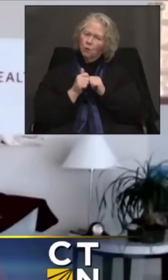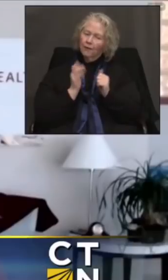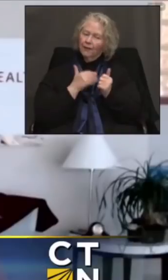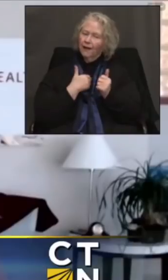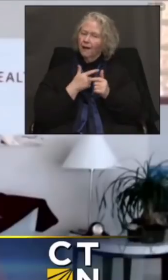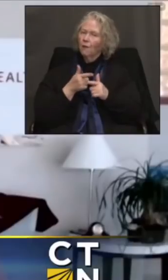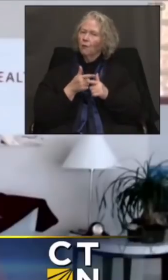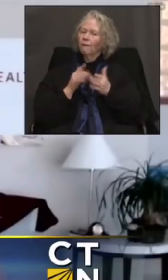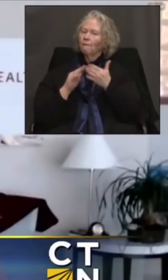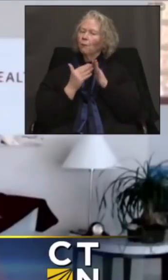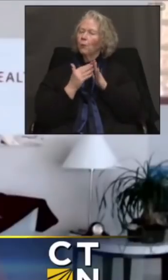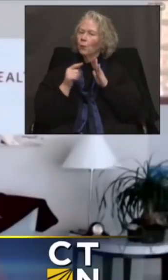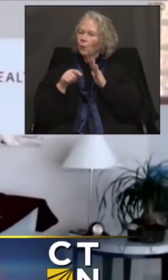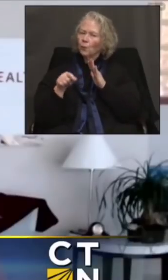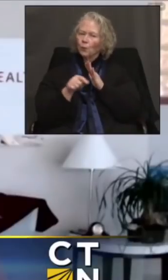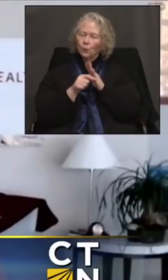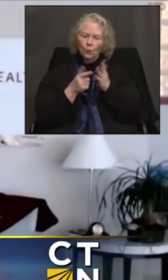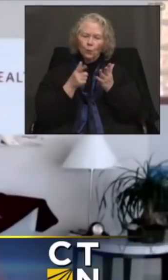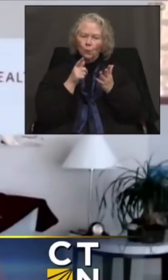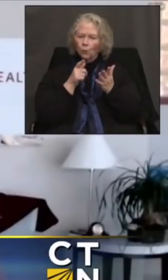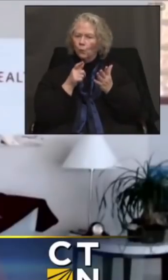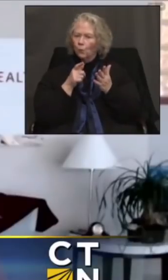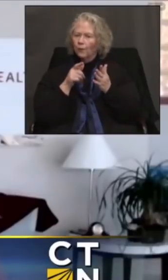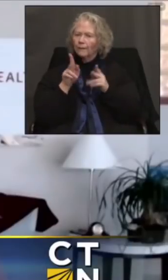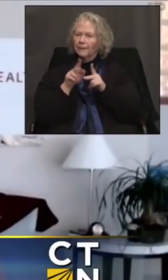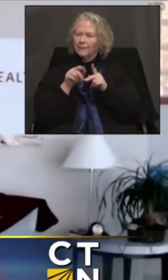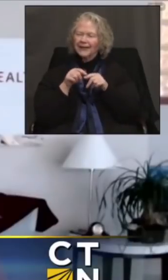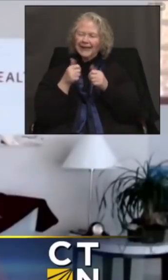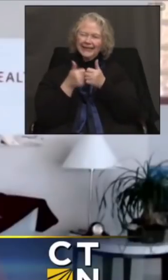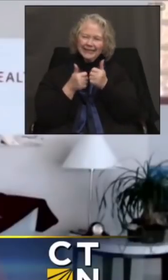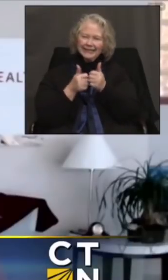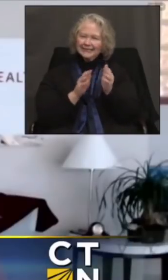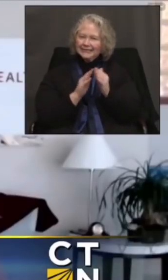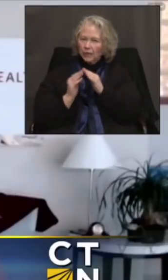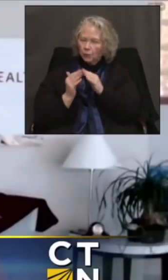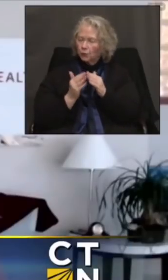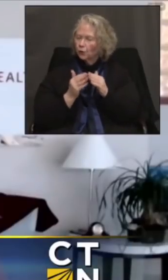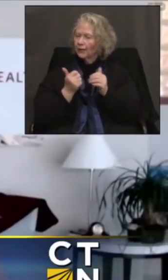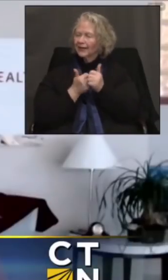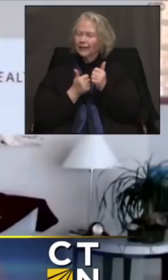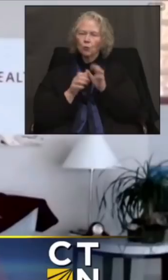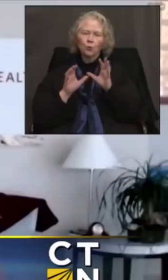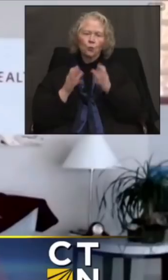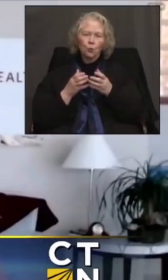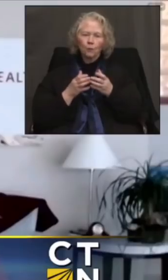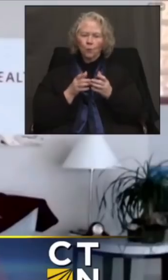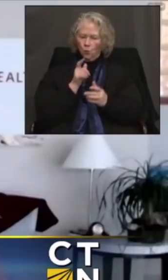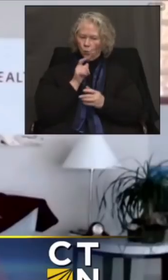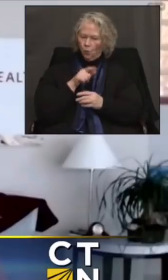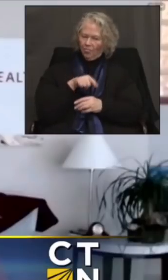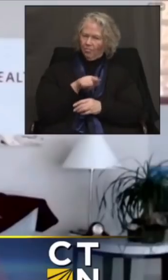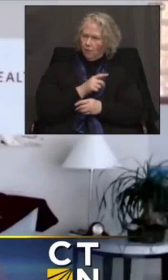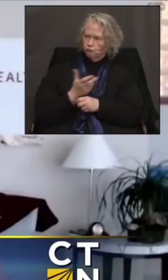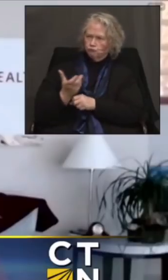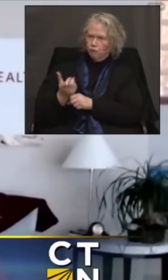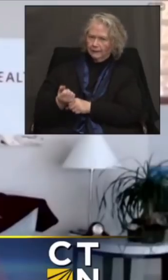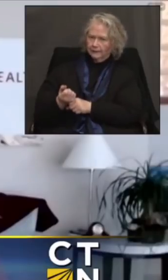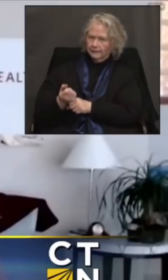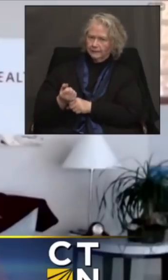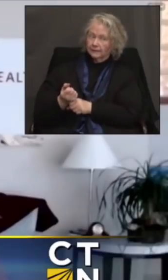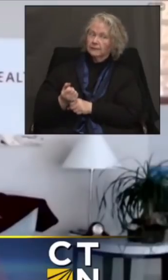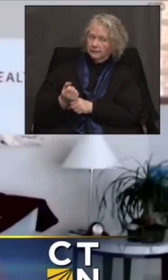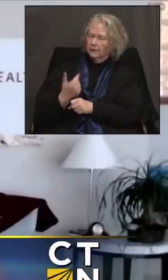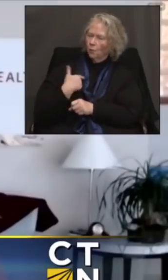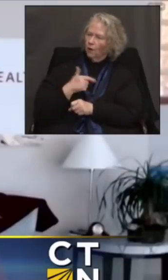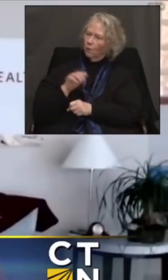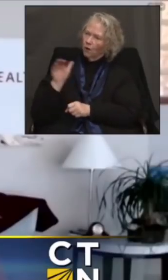to identify in every single neighborhood, in every single group, what are the trusted partners that we can work